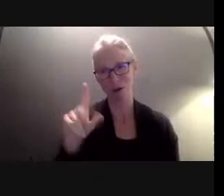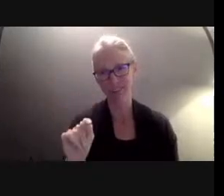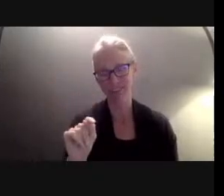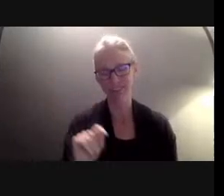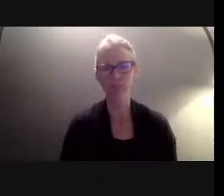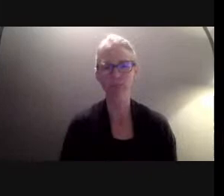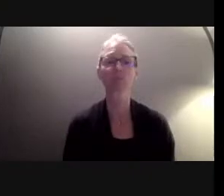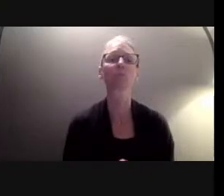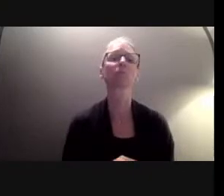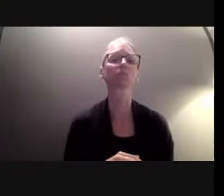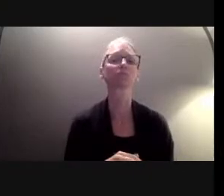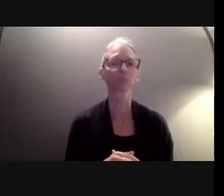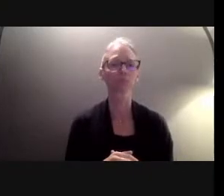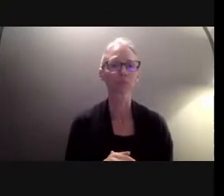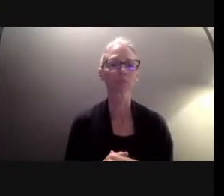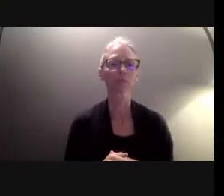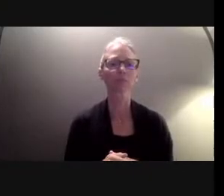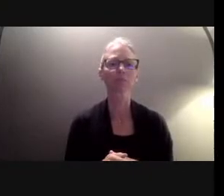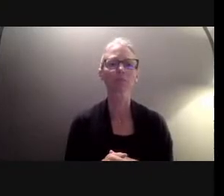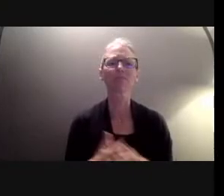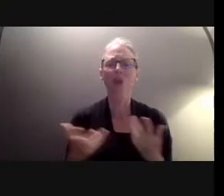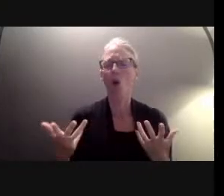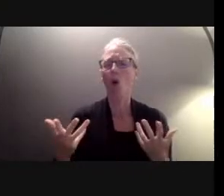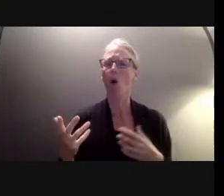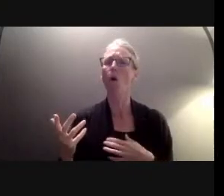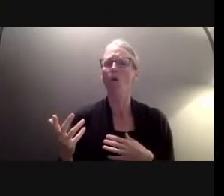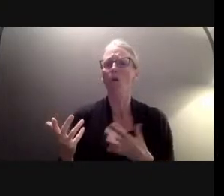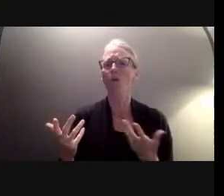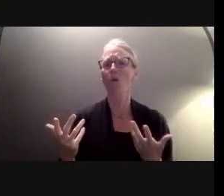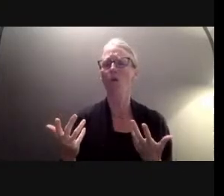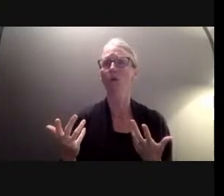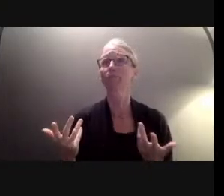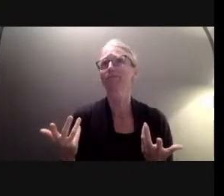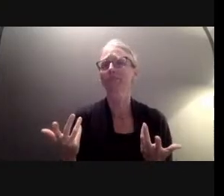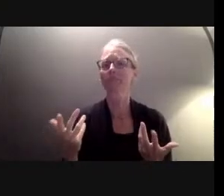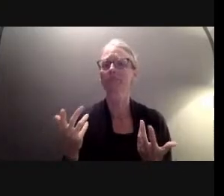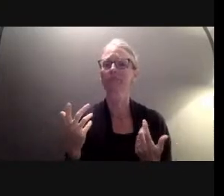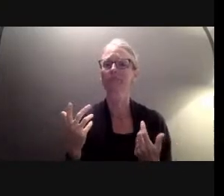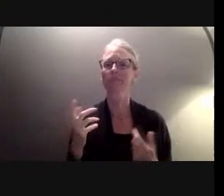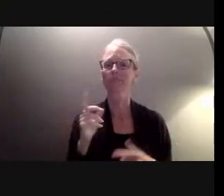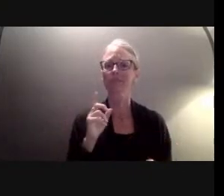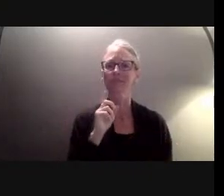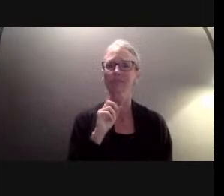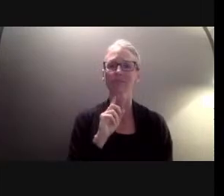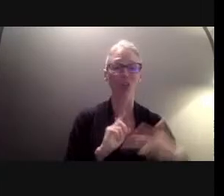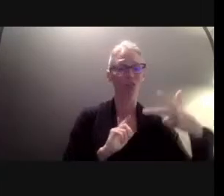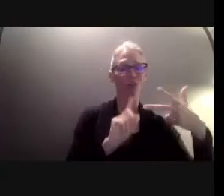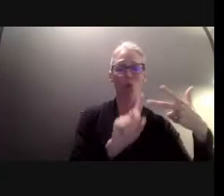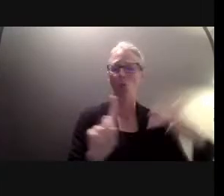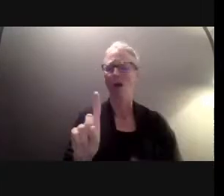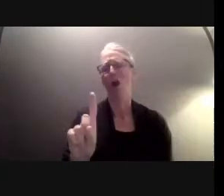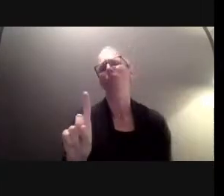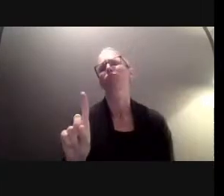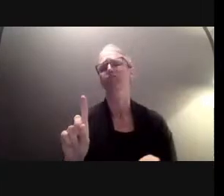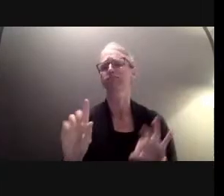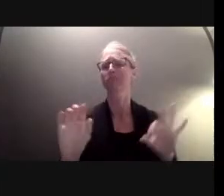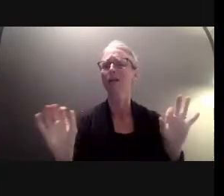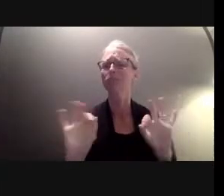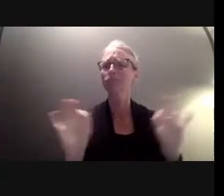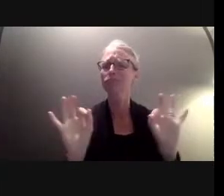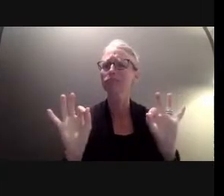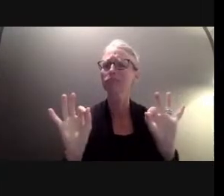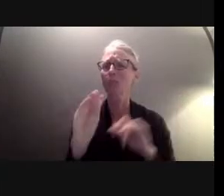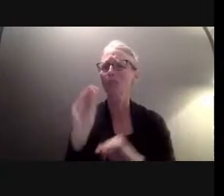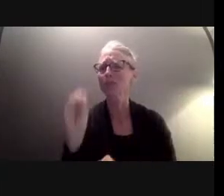even though it may seem like a small percentage of about accessibility, especially wheelchair accessibility,